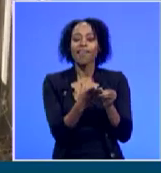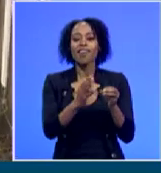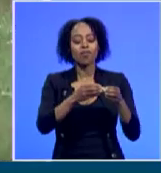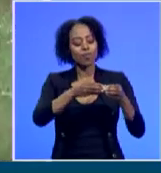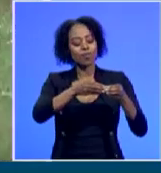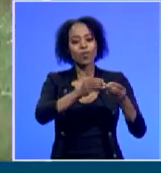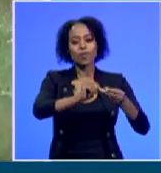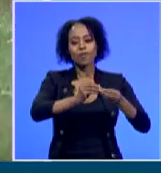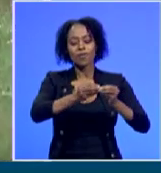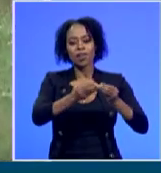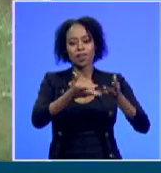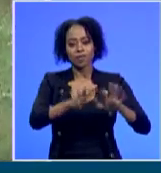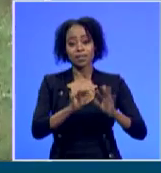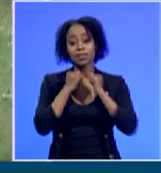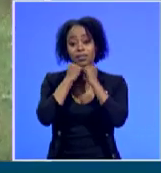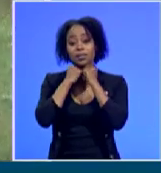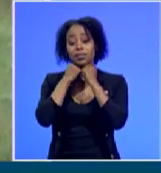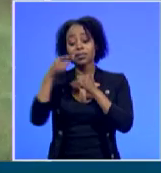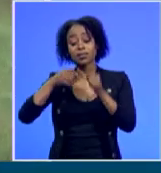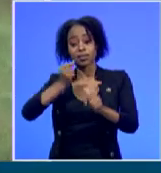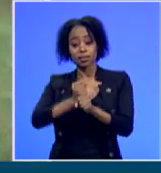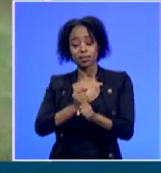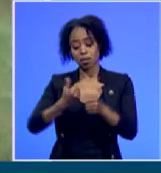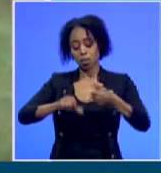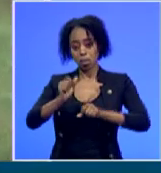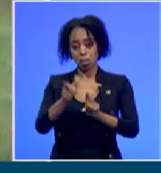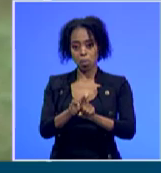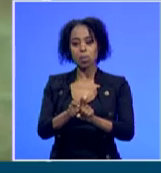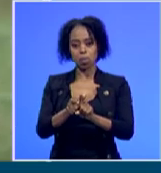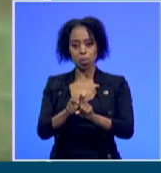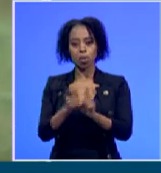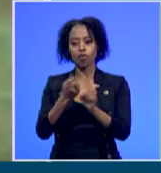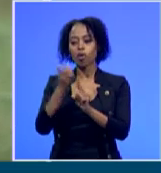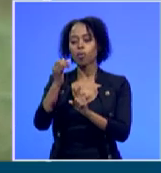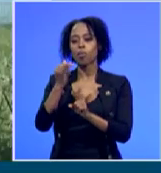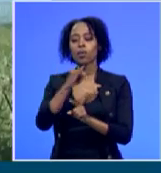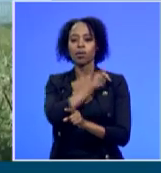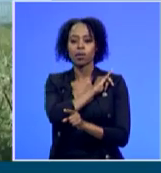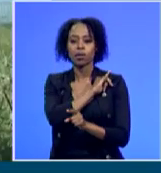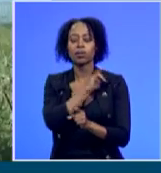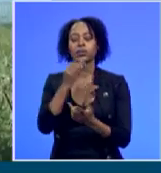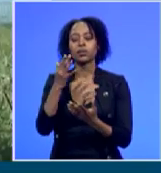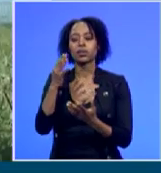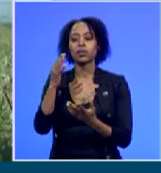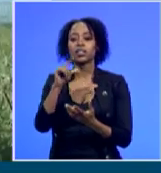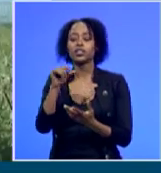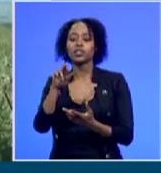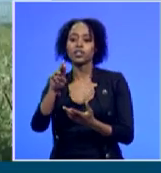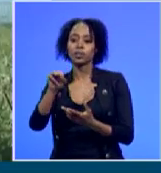species. In August this year, scientists and conservationists from Italy, Germany, and the Czech